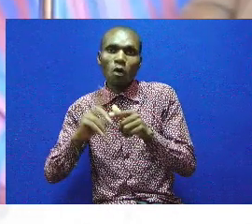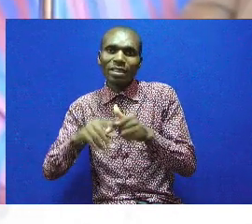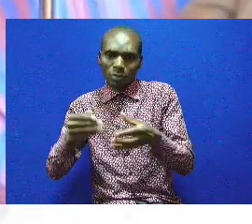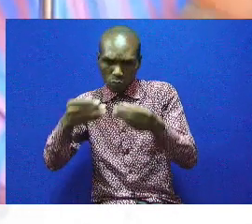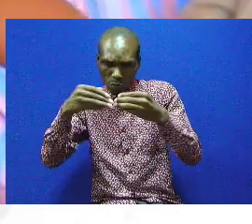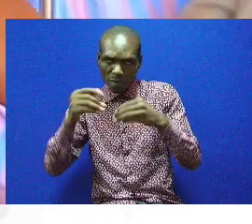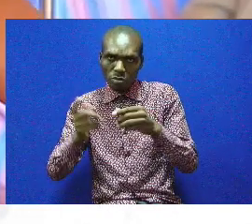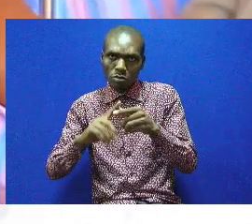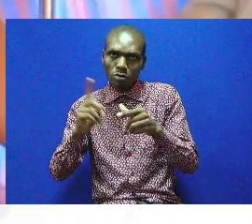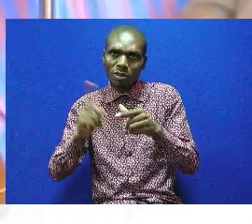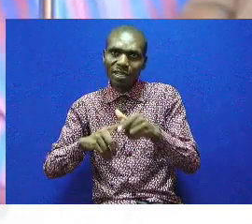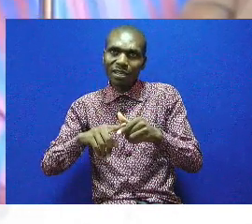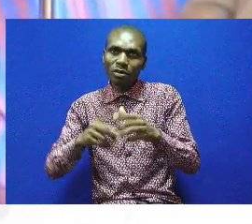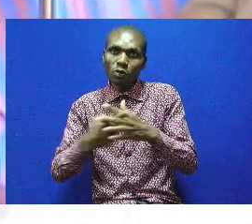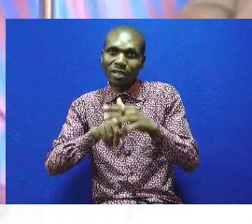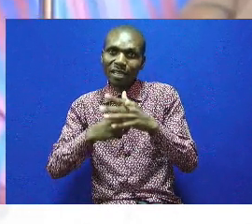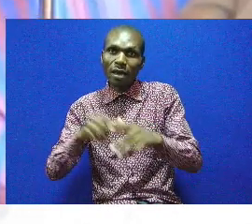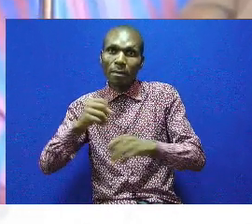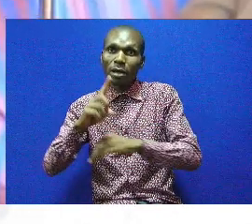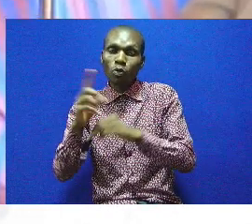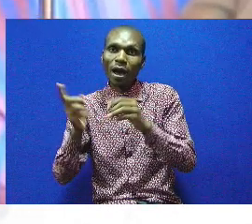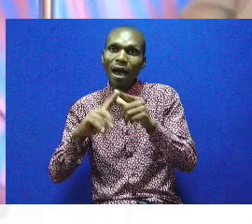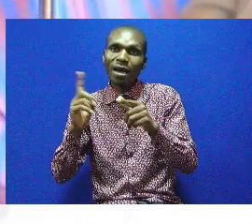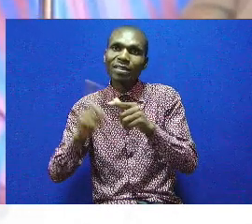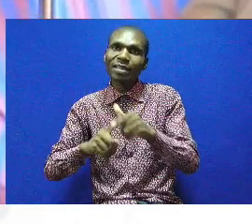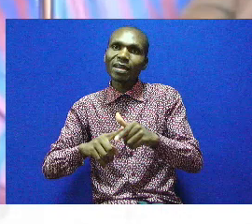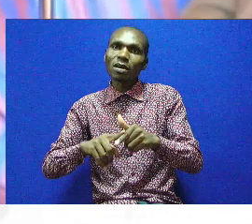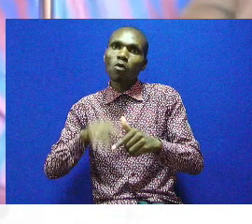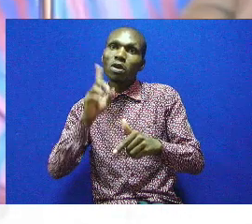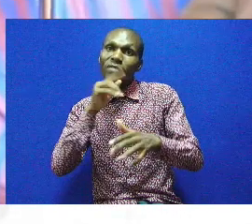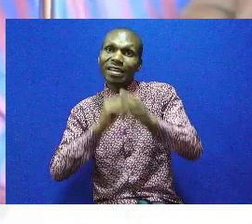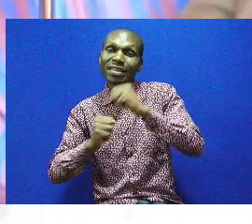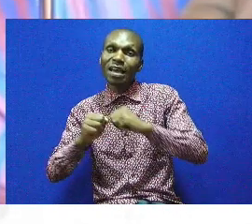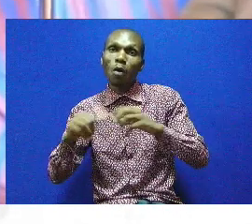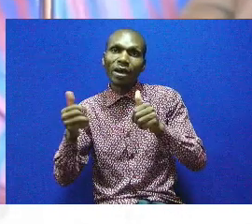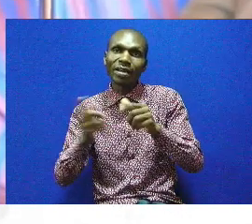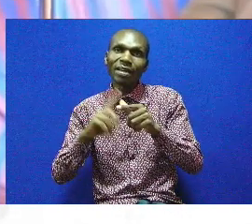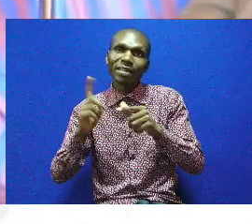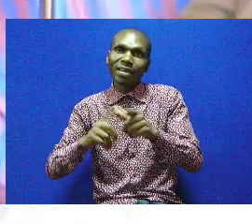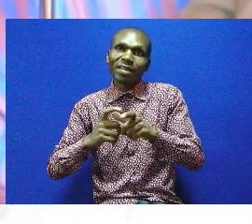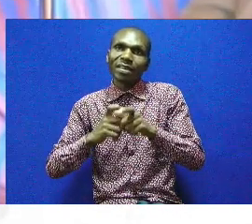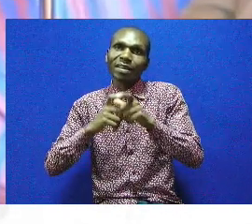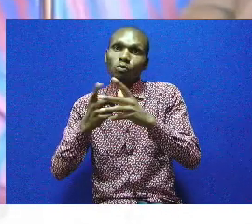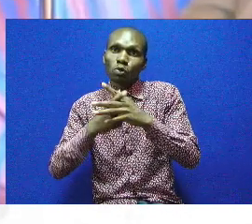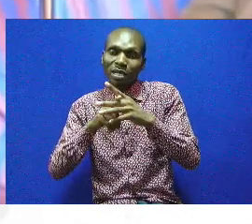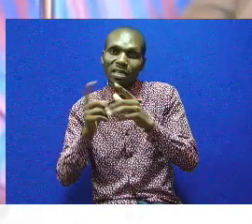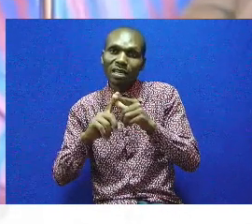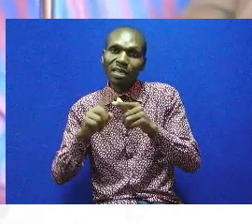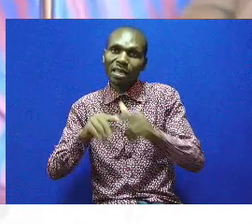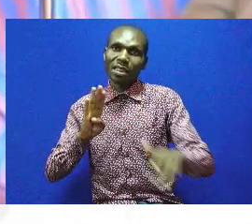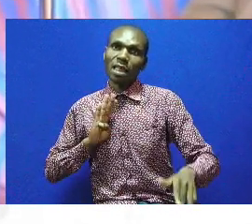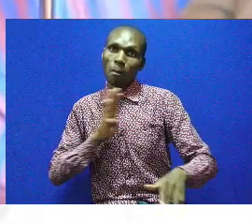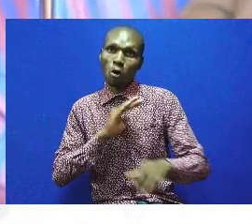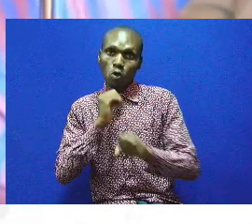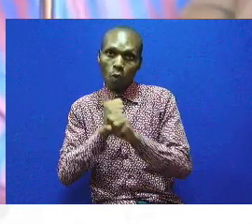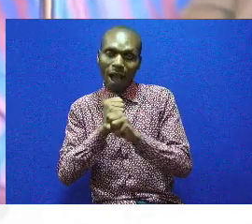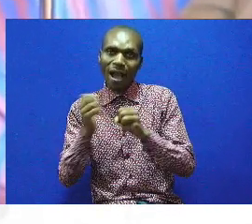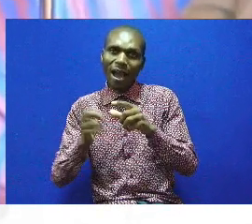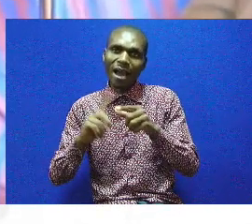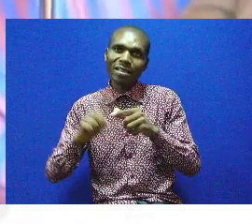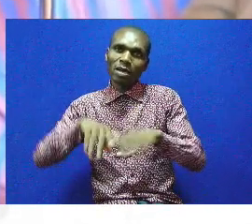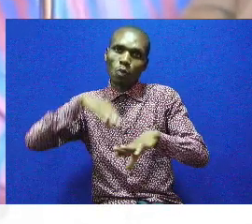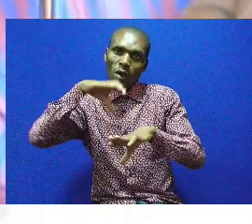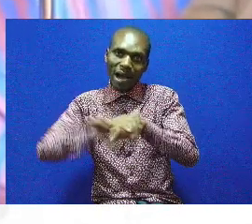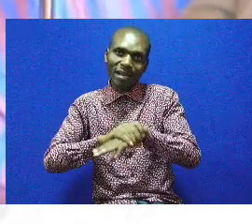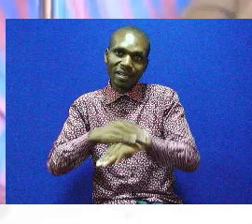watoa echata in January and watukuli rumu mwaka nekewa kyo chaki e bodie gasi egera tunyoro